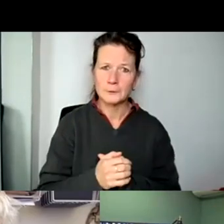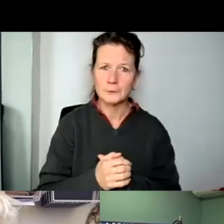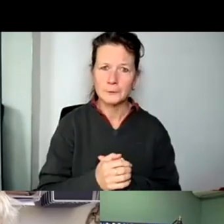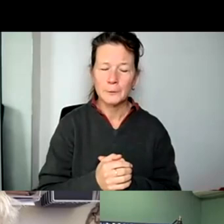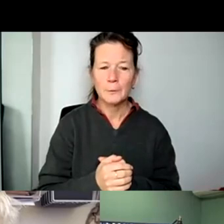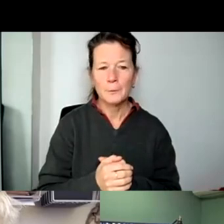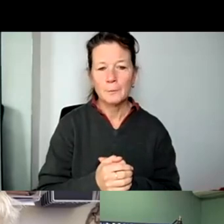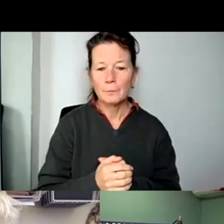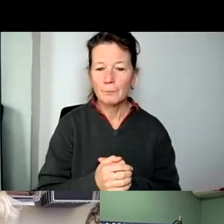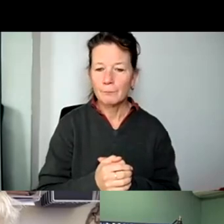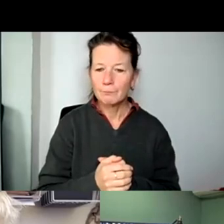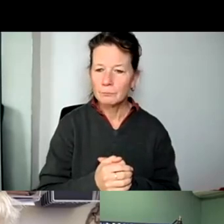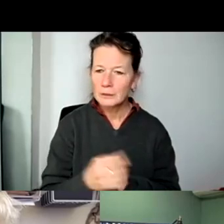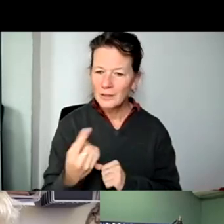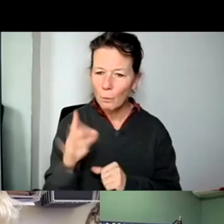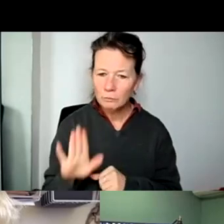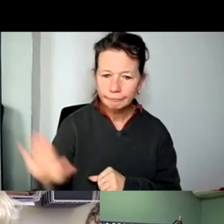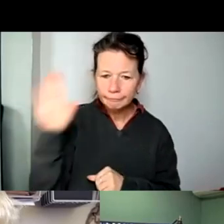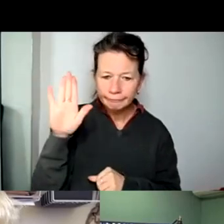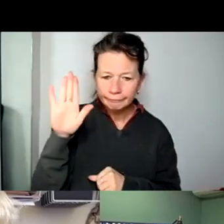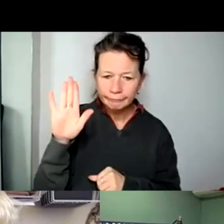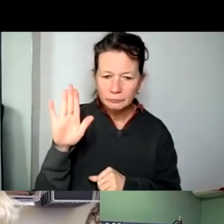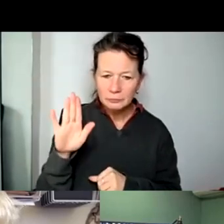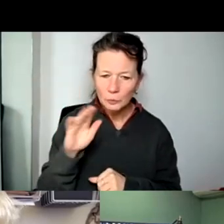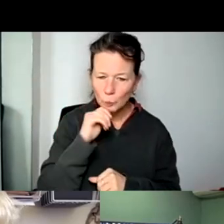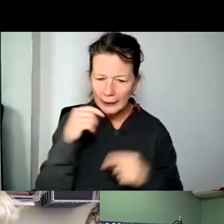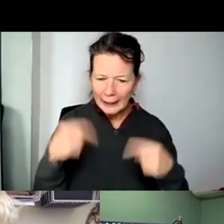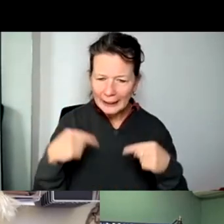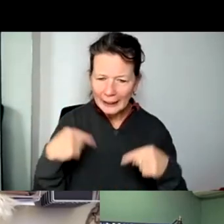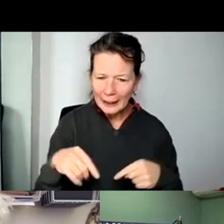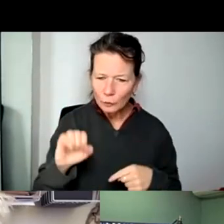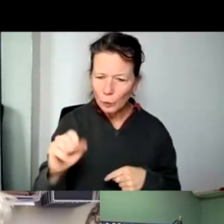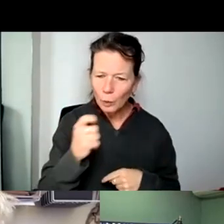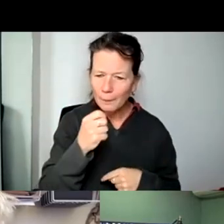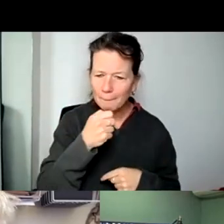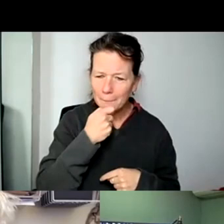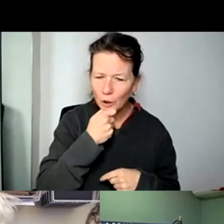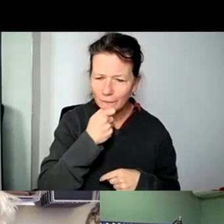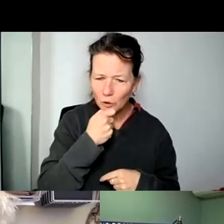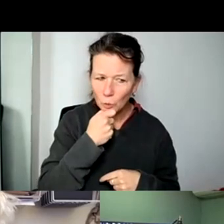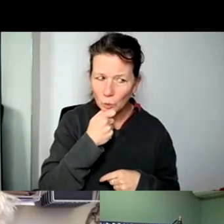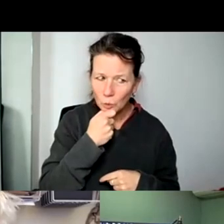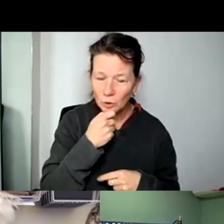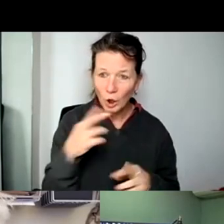Trahan, you got your hand up. I'm going to allow your mic, I think. I hope you want to speak.